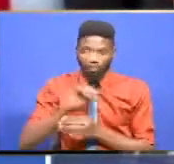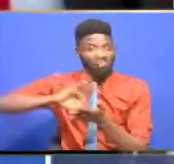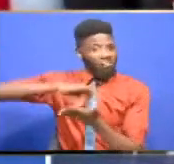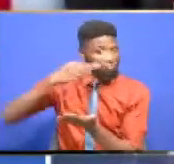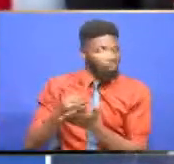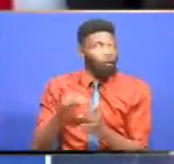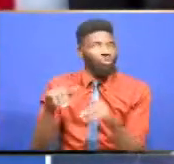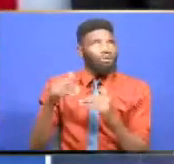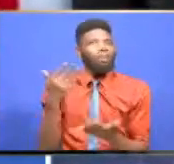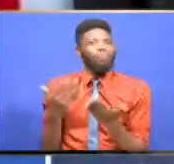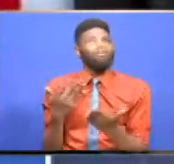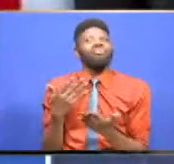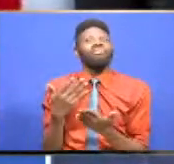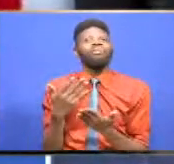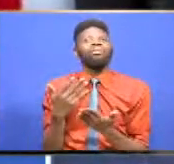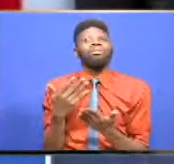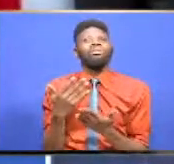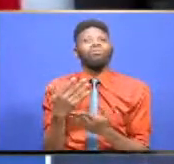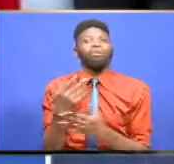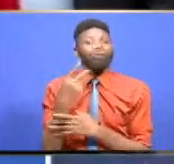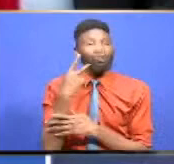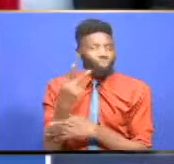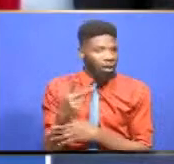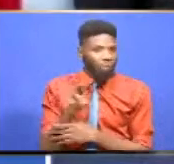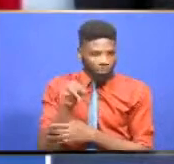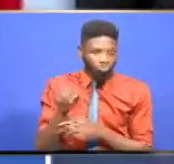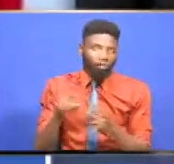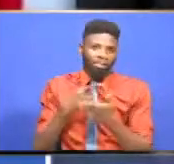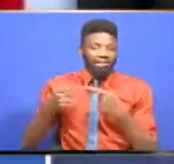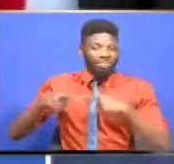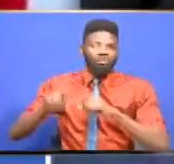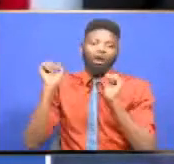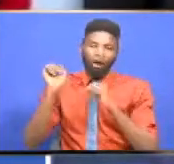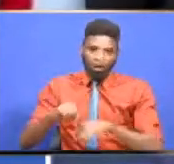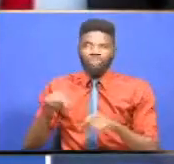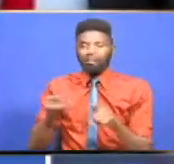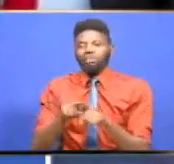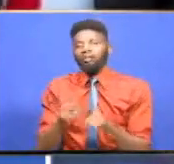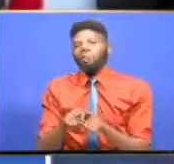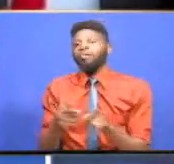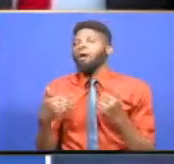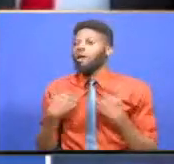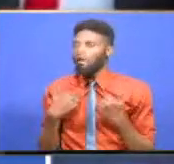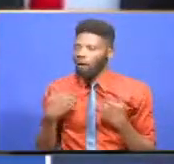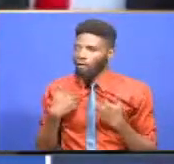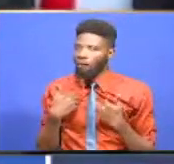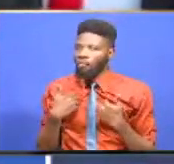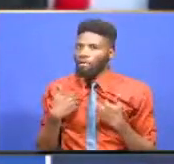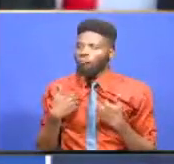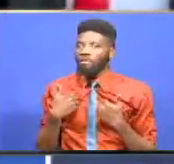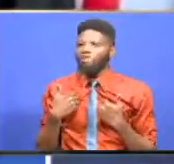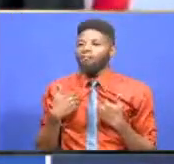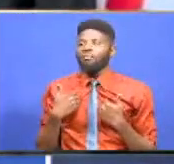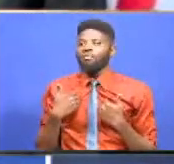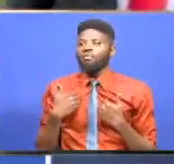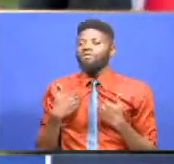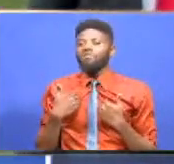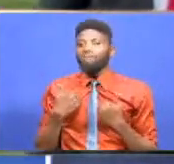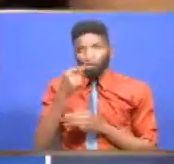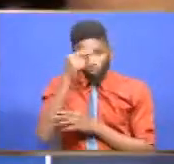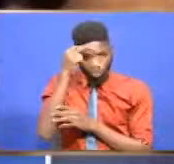about maybe 200 million and they'll be able to reproduce the Roadrunner chickens, the Kienyeji